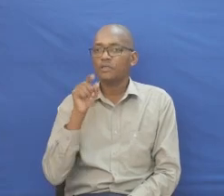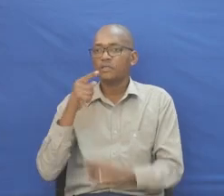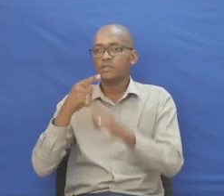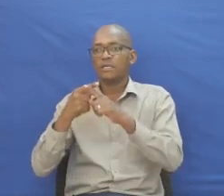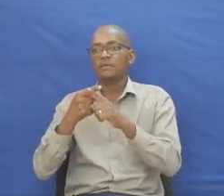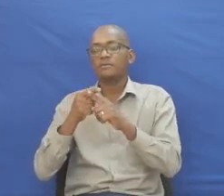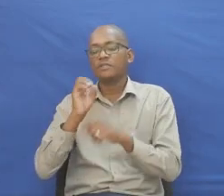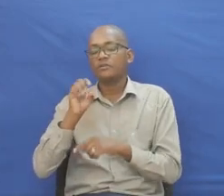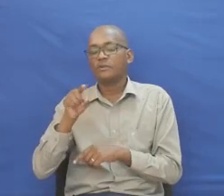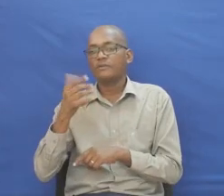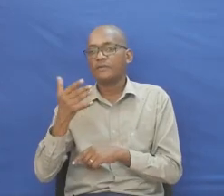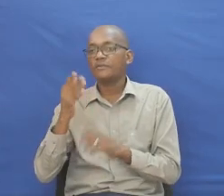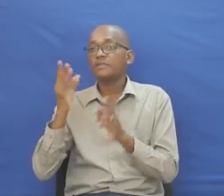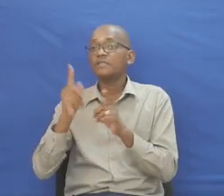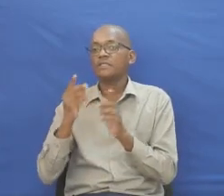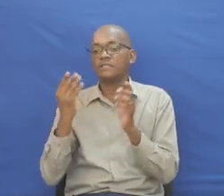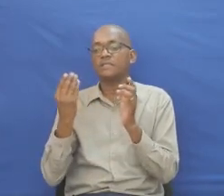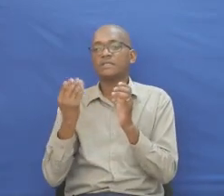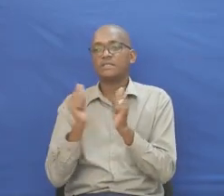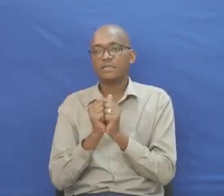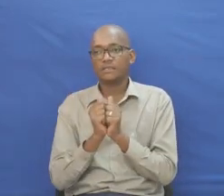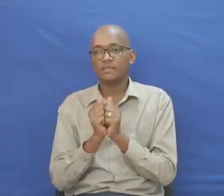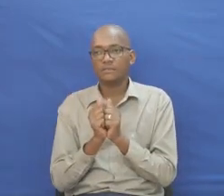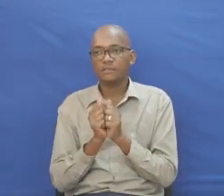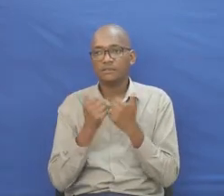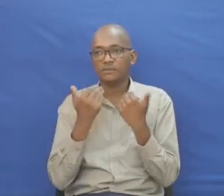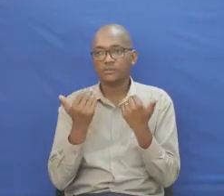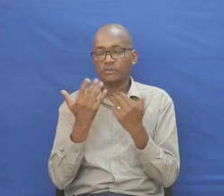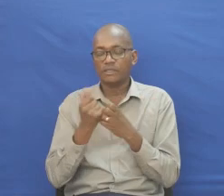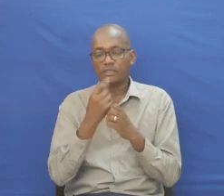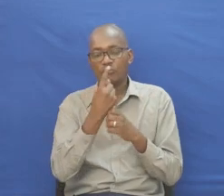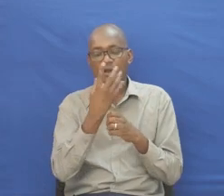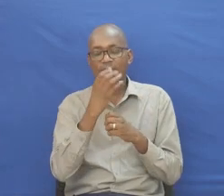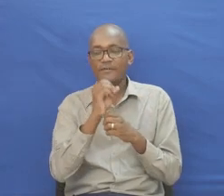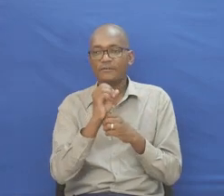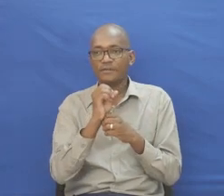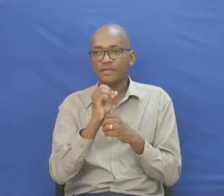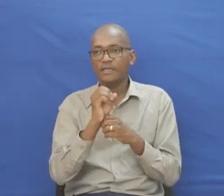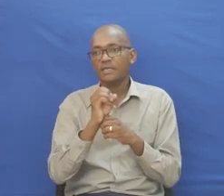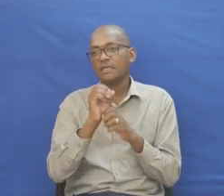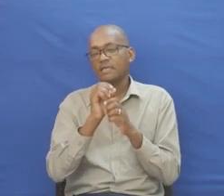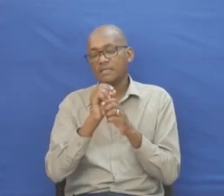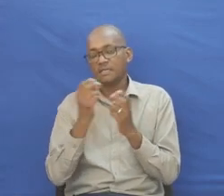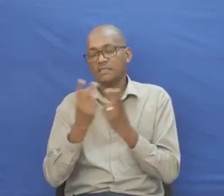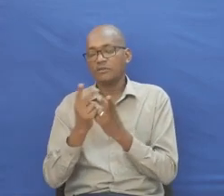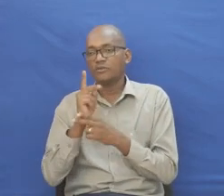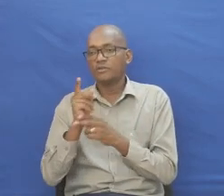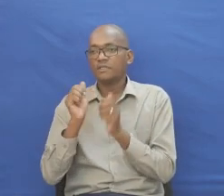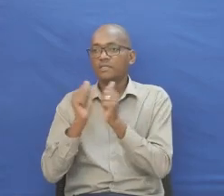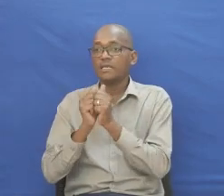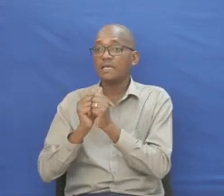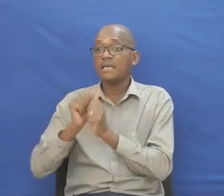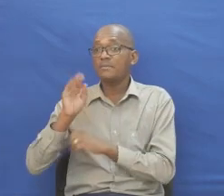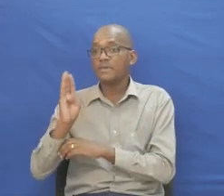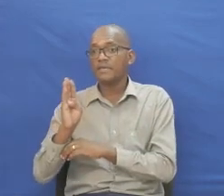20 times 0.5, it is 10. We get 150 equals to 10B. If we divide by 10